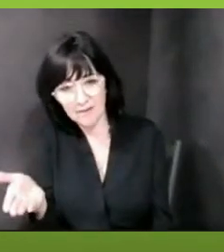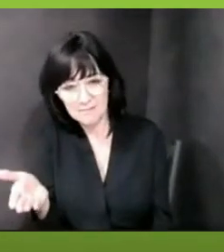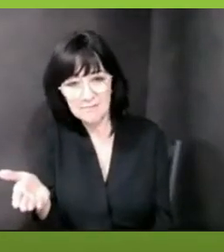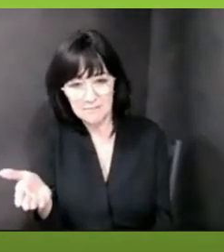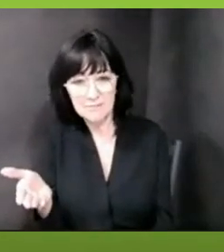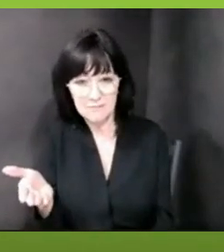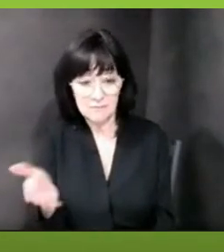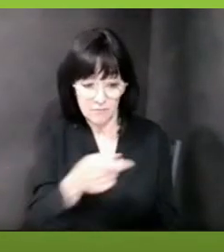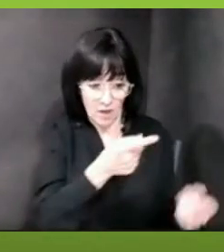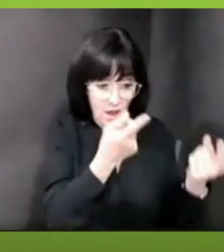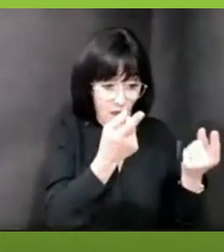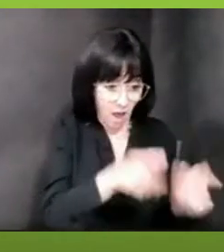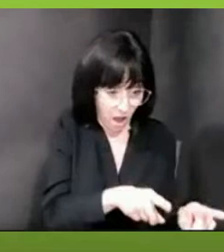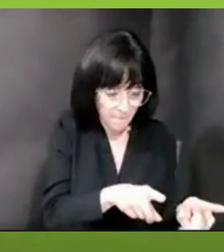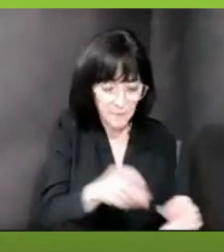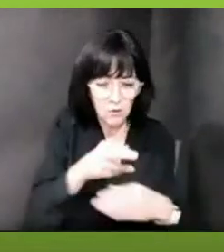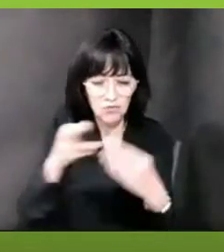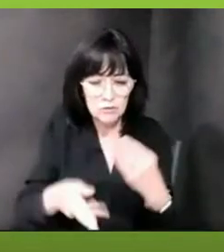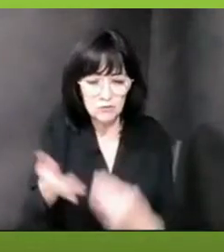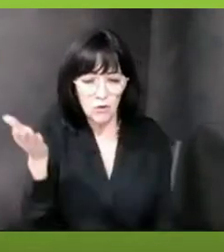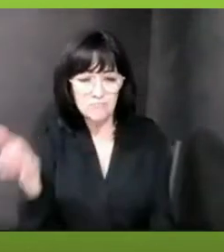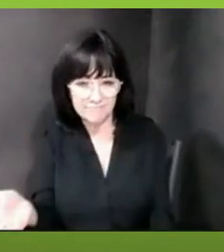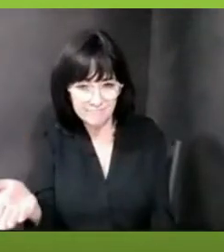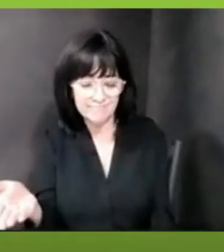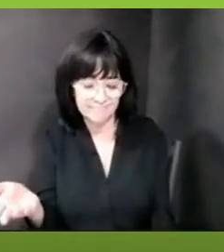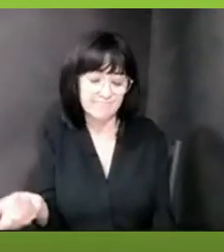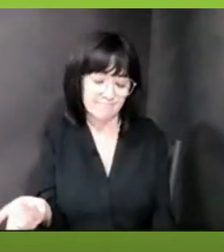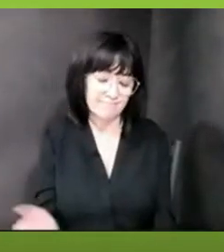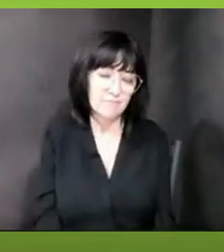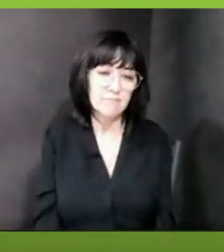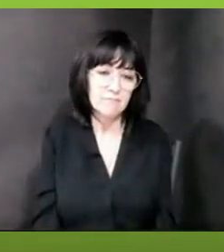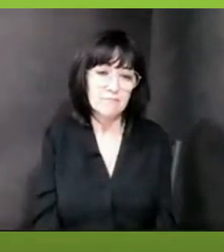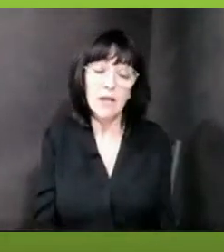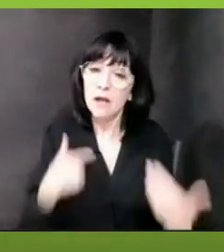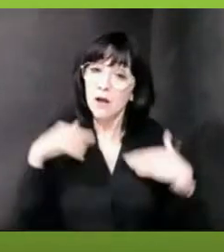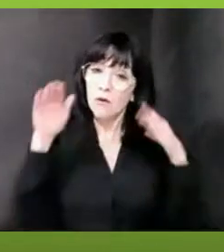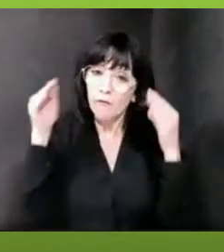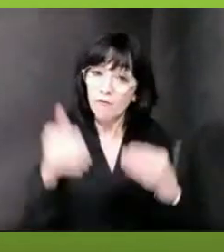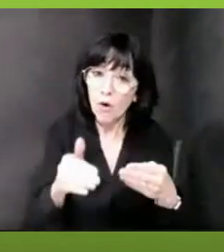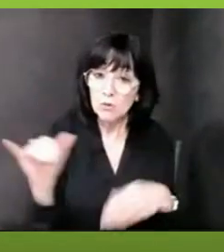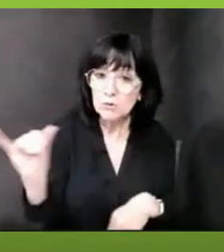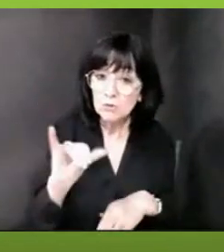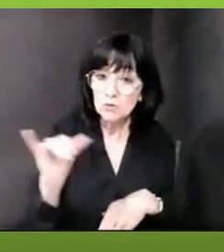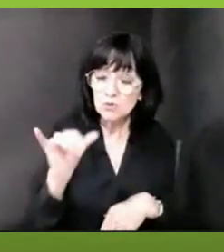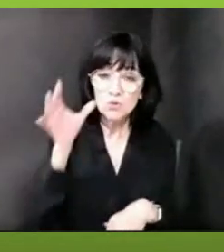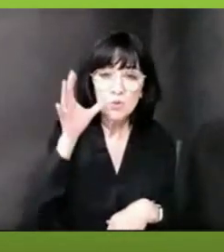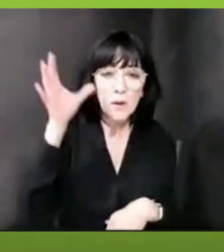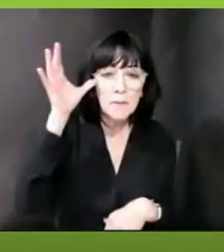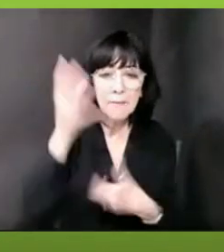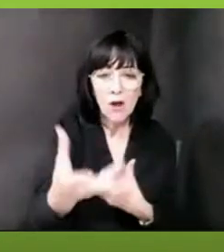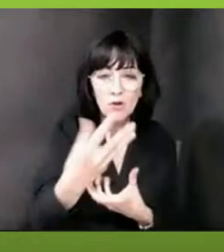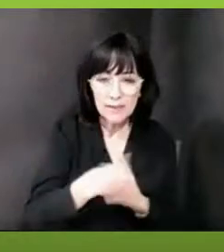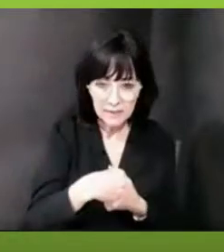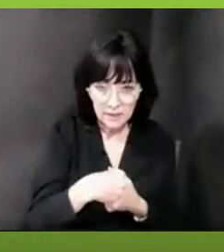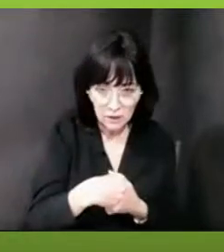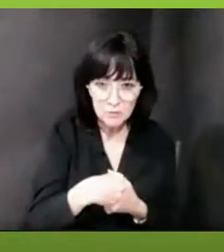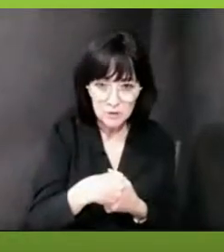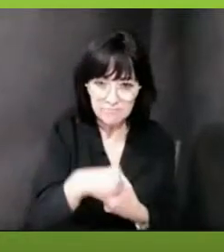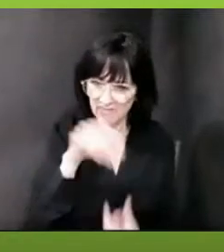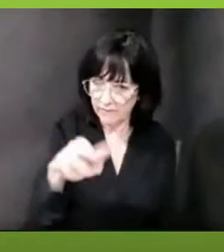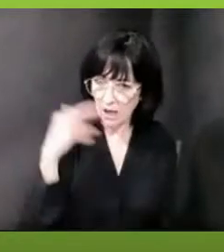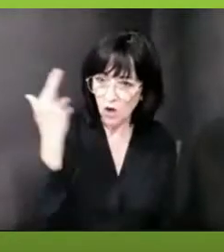we definitely focus on is the parent engagement. So we do home visits, and because of